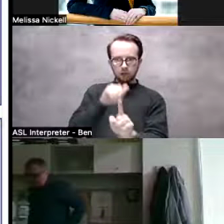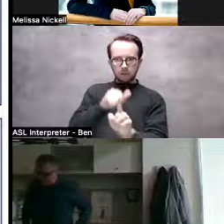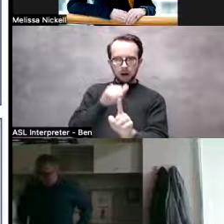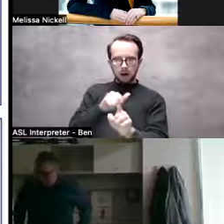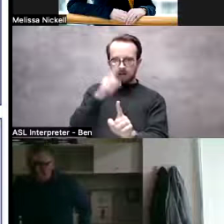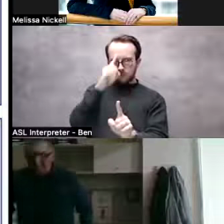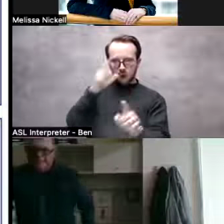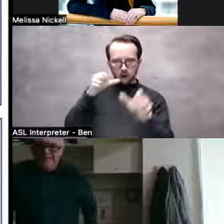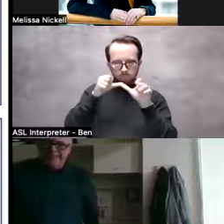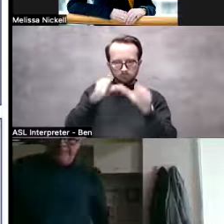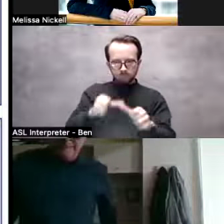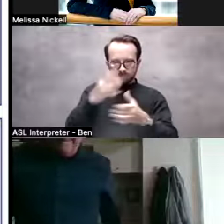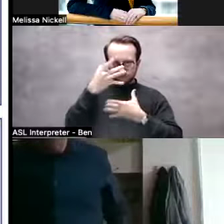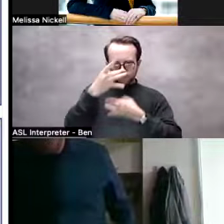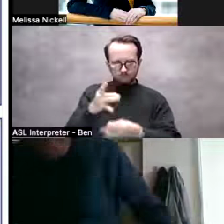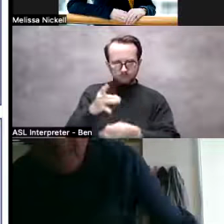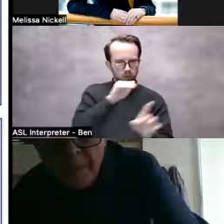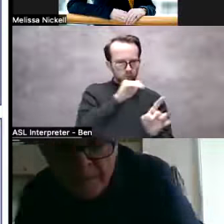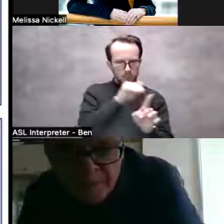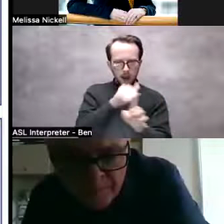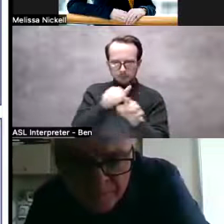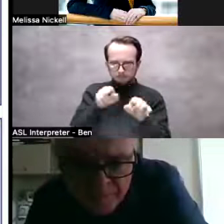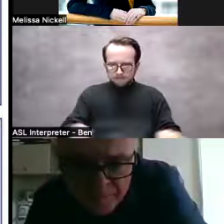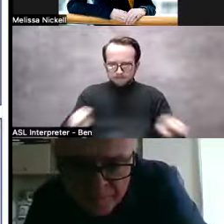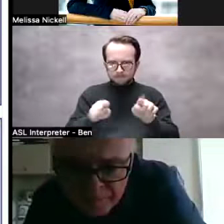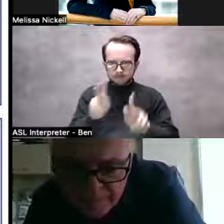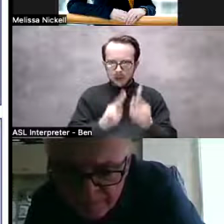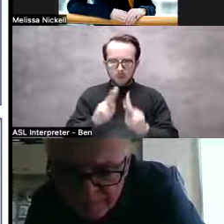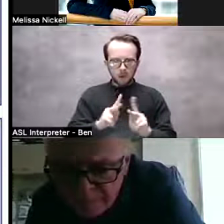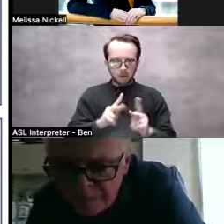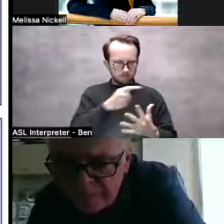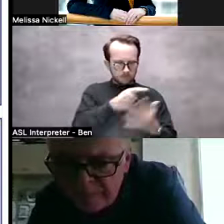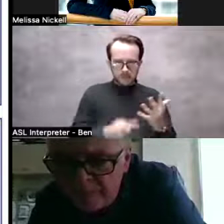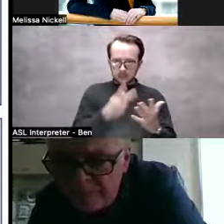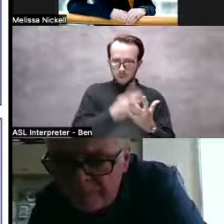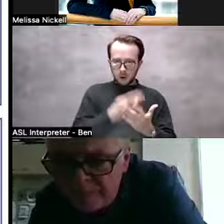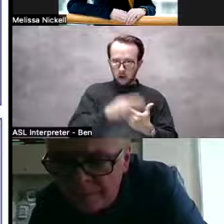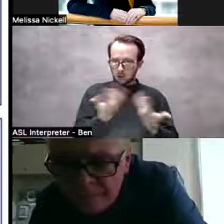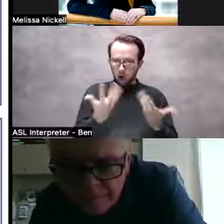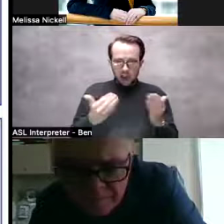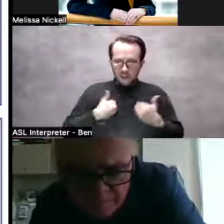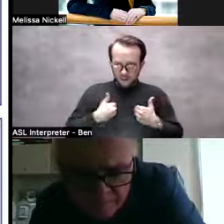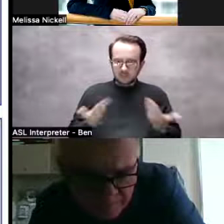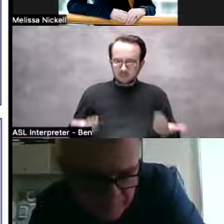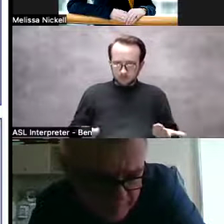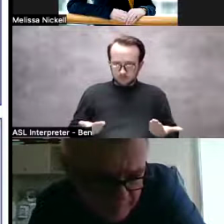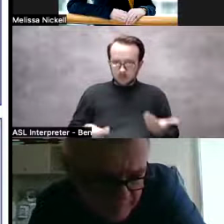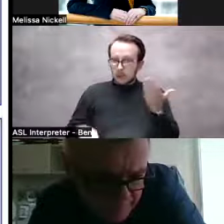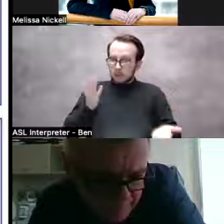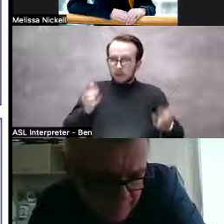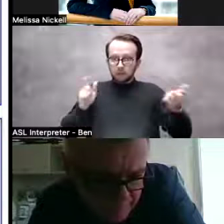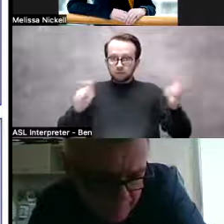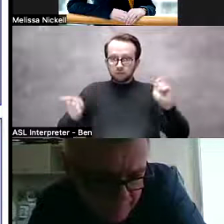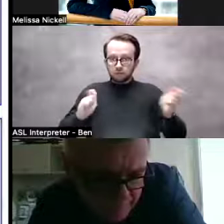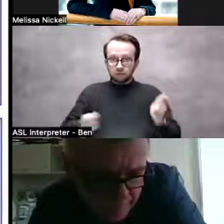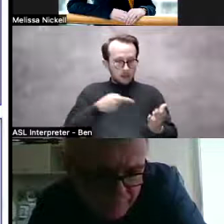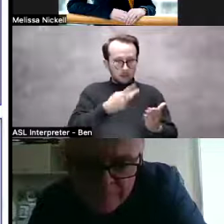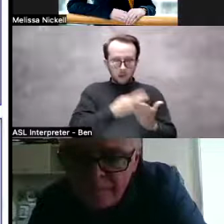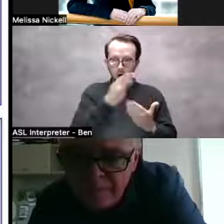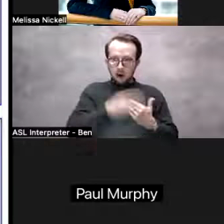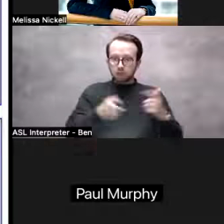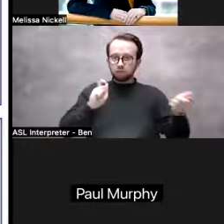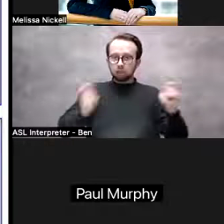continued interest if they want to just remind people about existing programs. Perhaps there's a modification of an existing program that they want